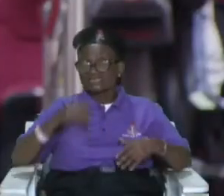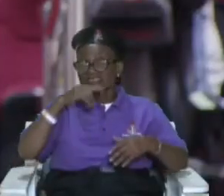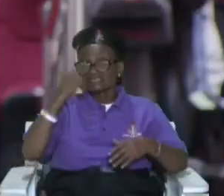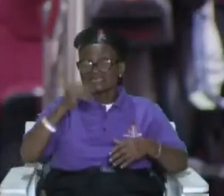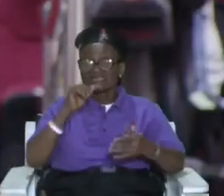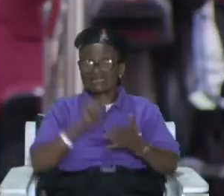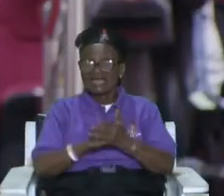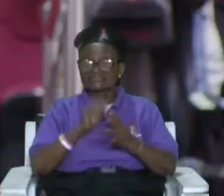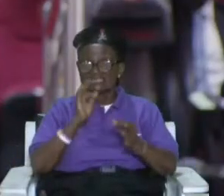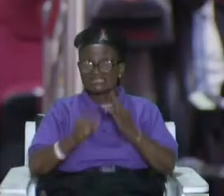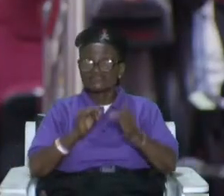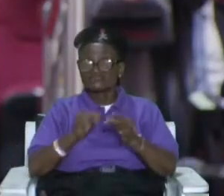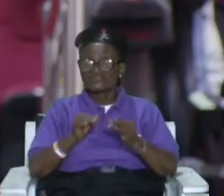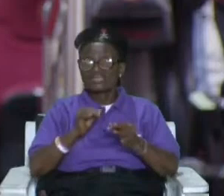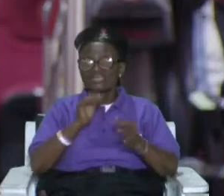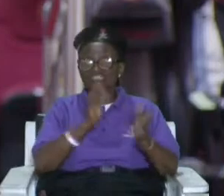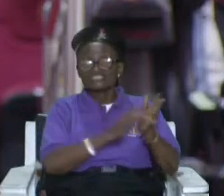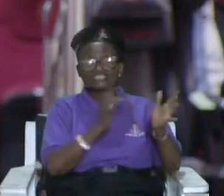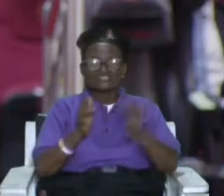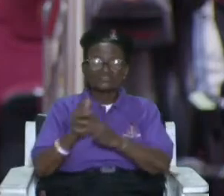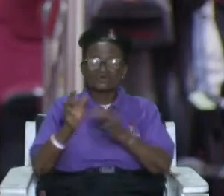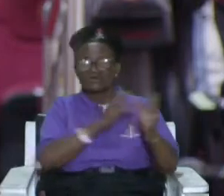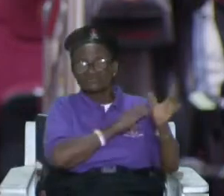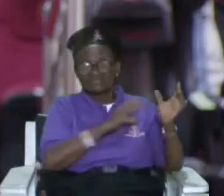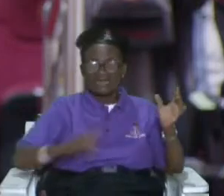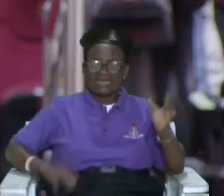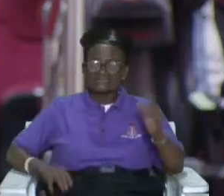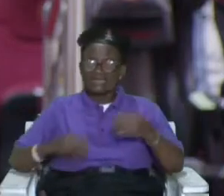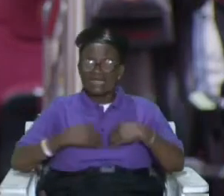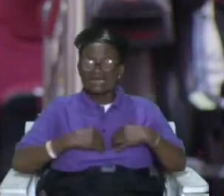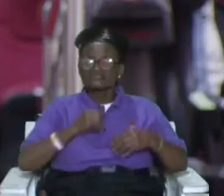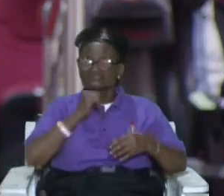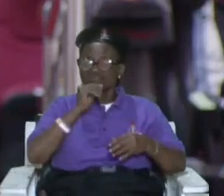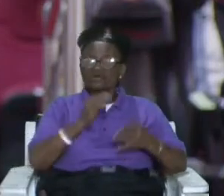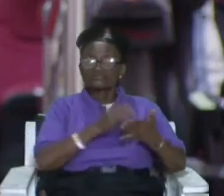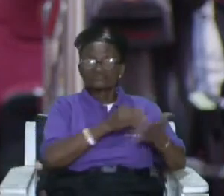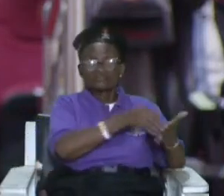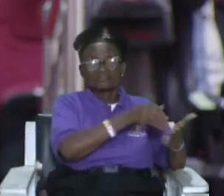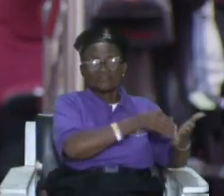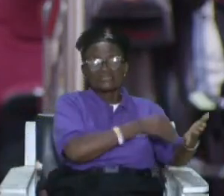that if Jesus Christ had not mentioned Lazarus,